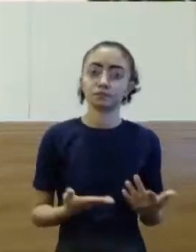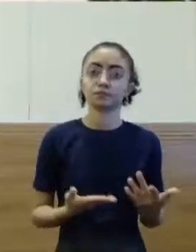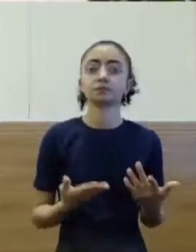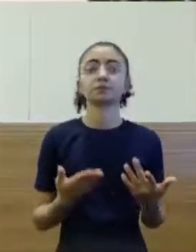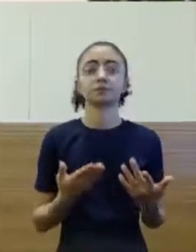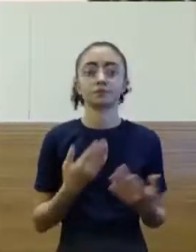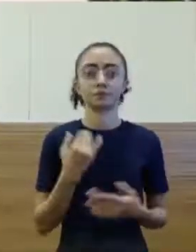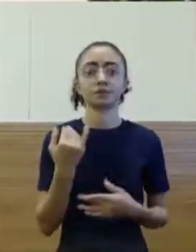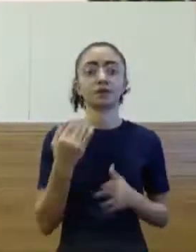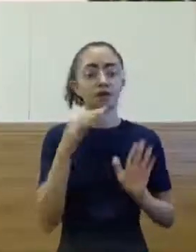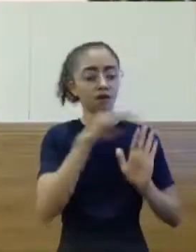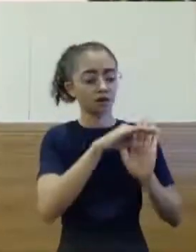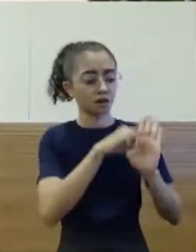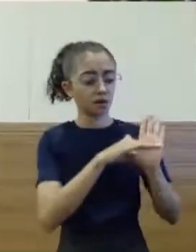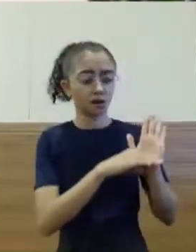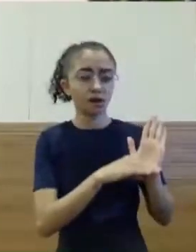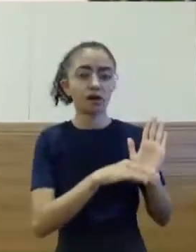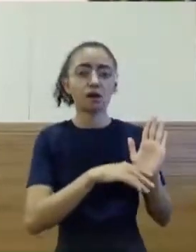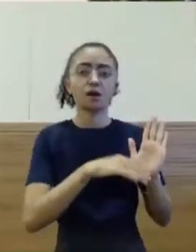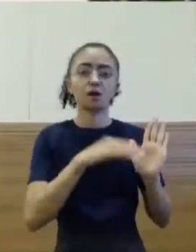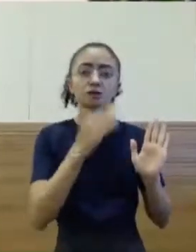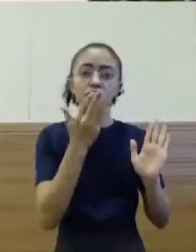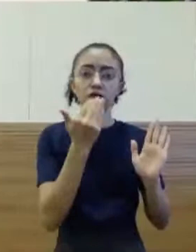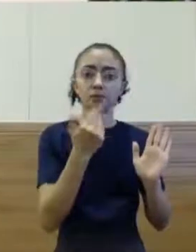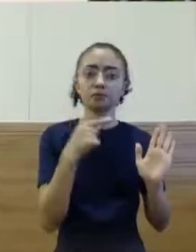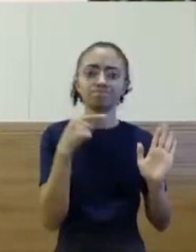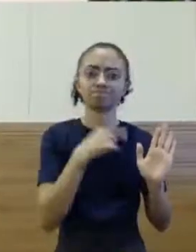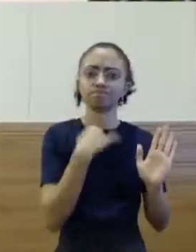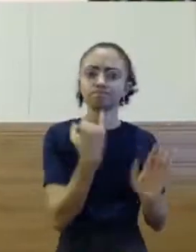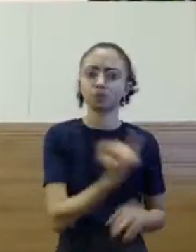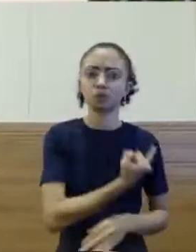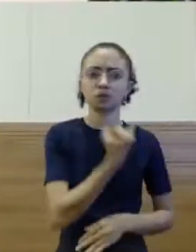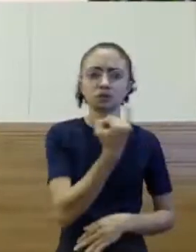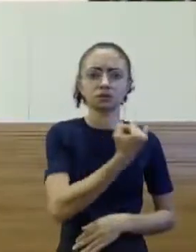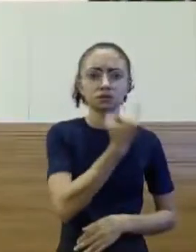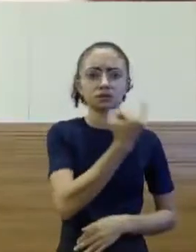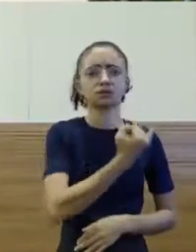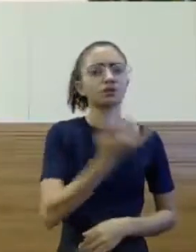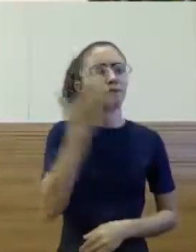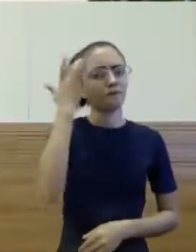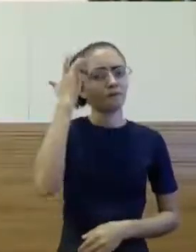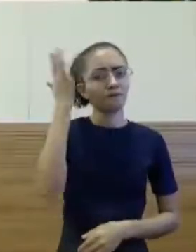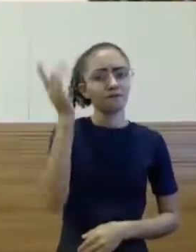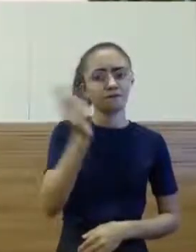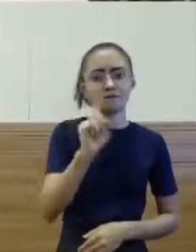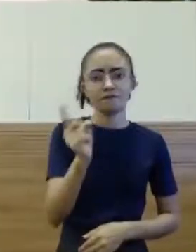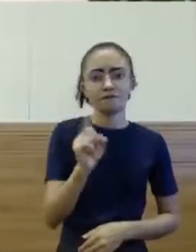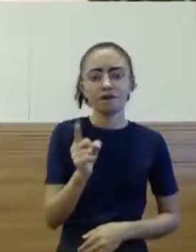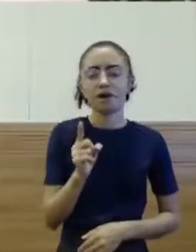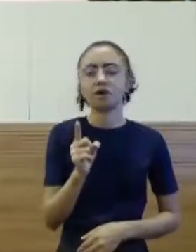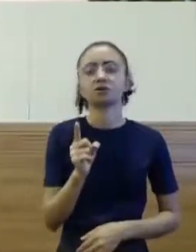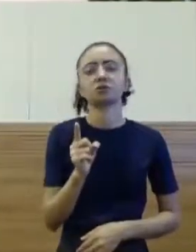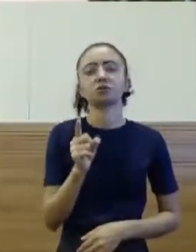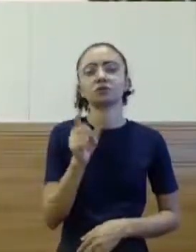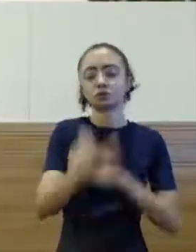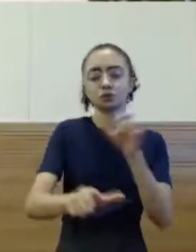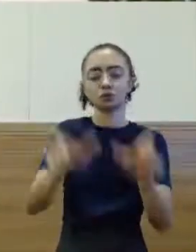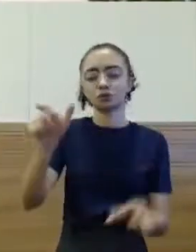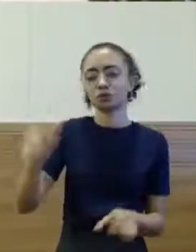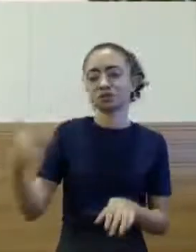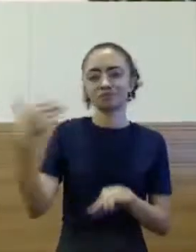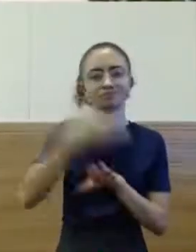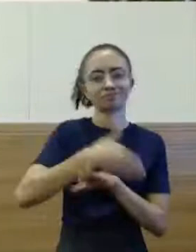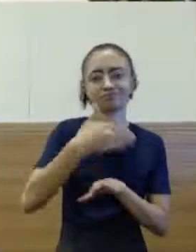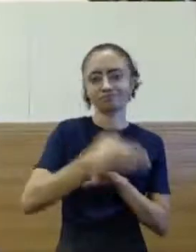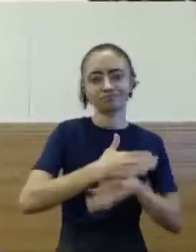guide has, perhaps it's not easy to understand when you do not participate in the process or you